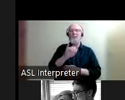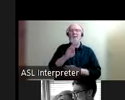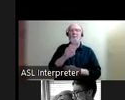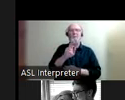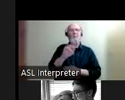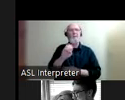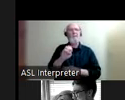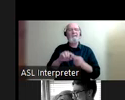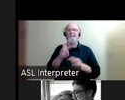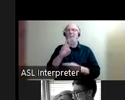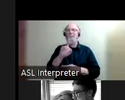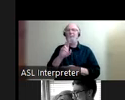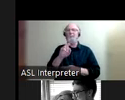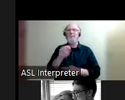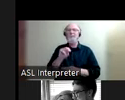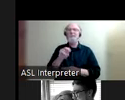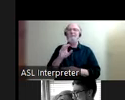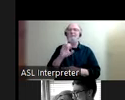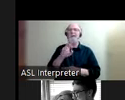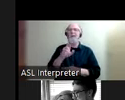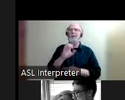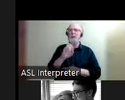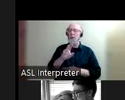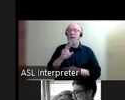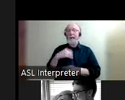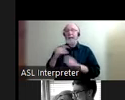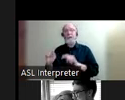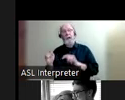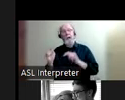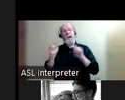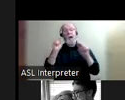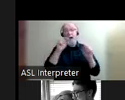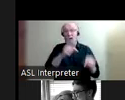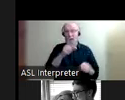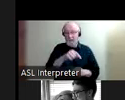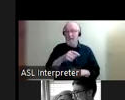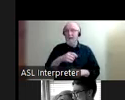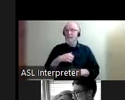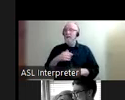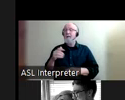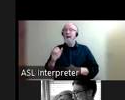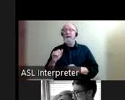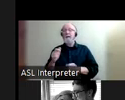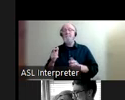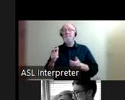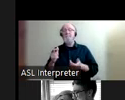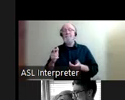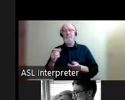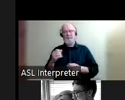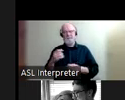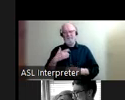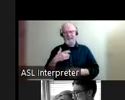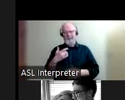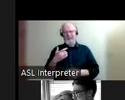and Carbonear. So I could have availed of that. I also traveled to all those branches too. So I felt like I was a bit